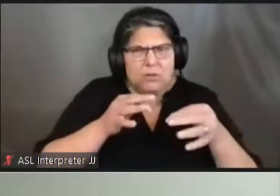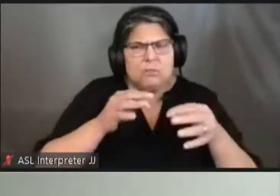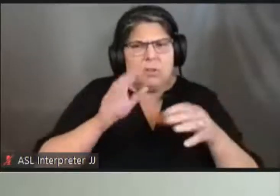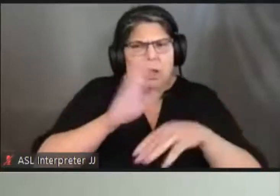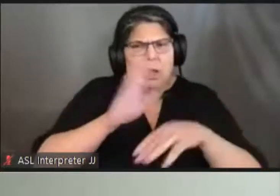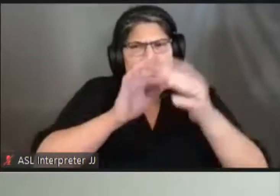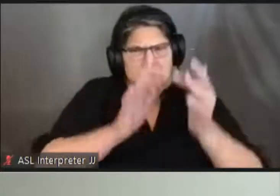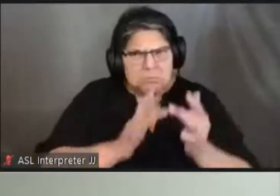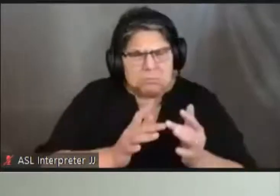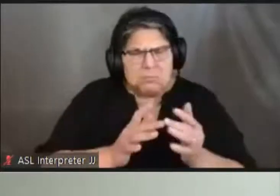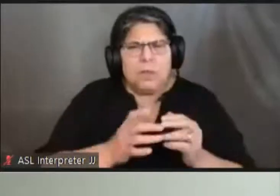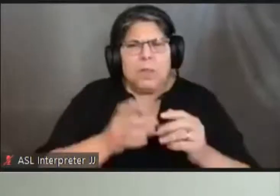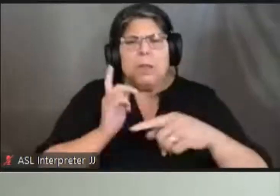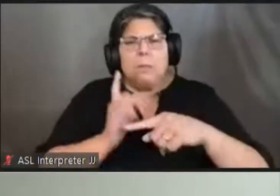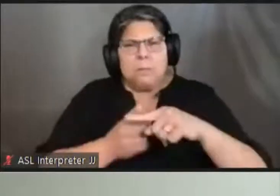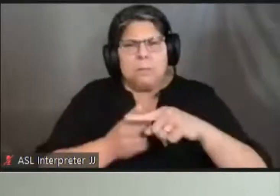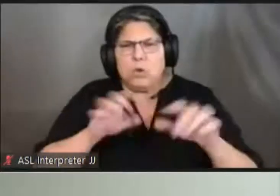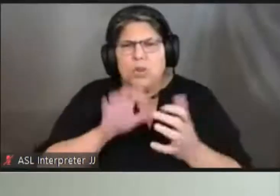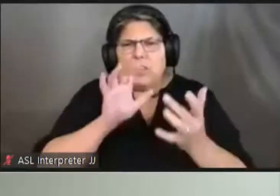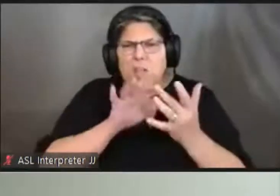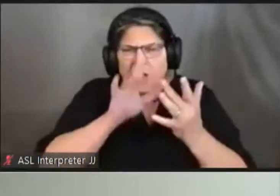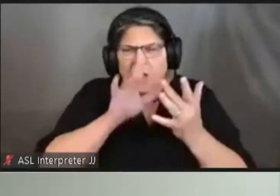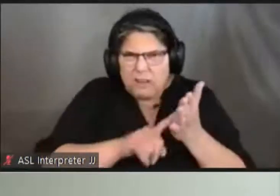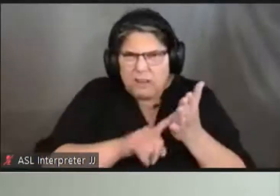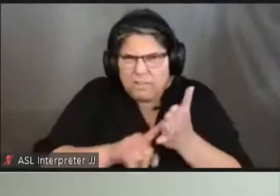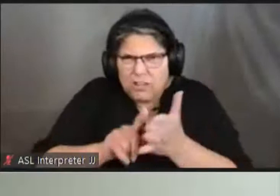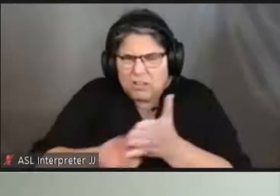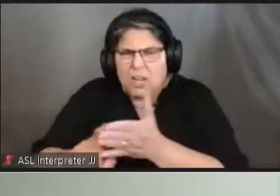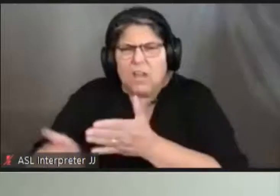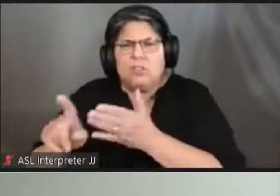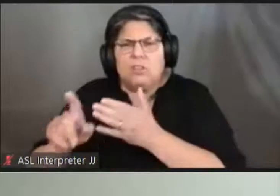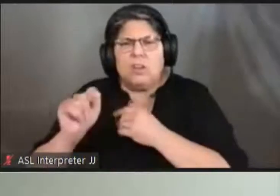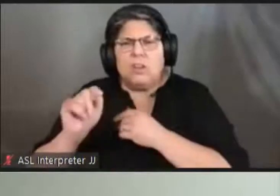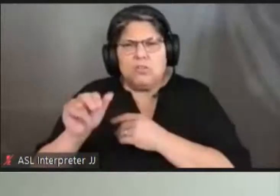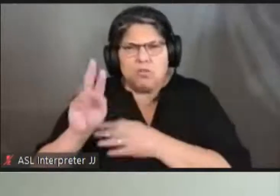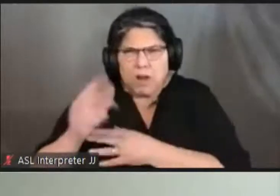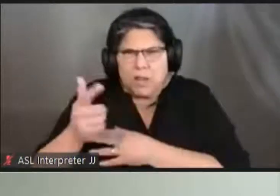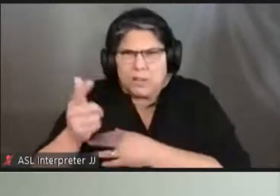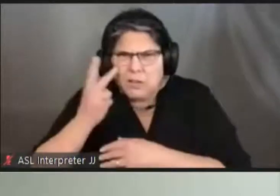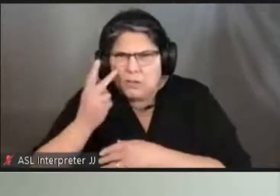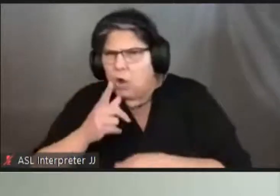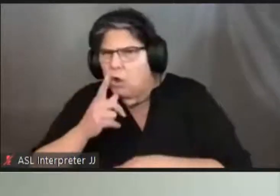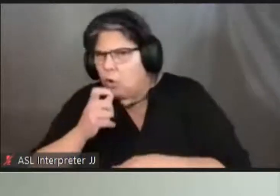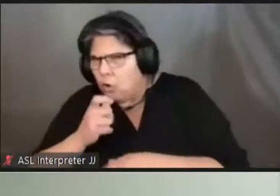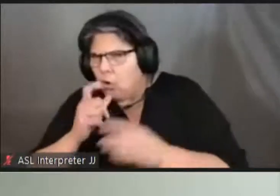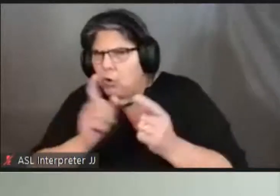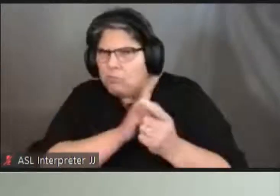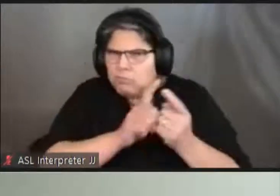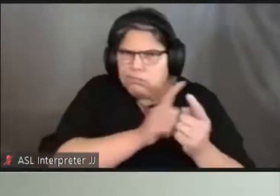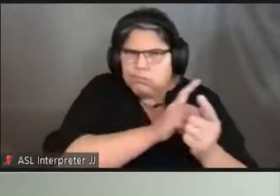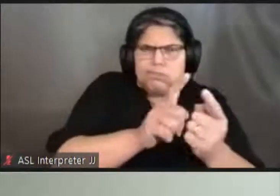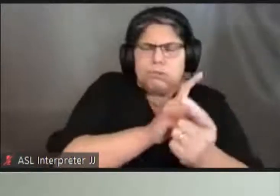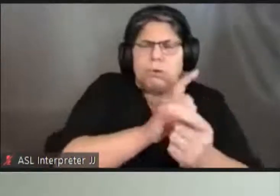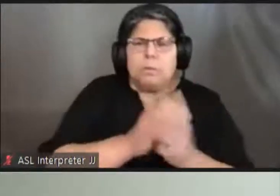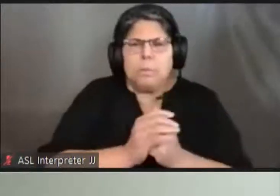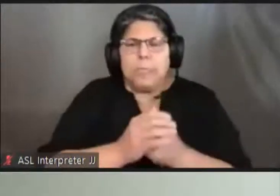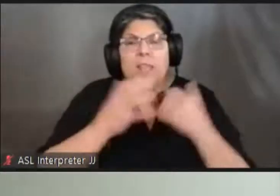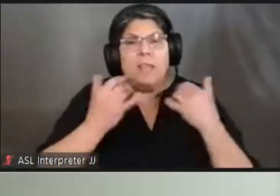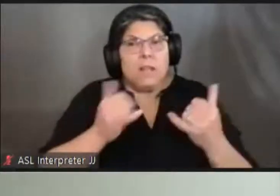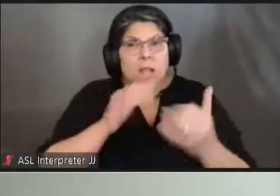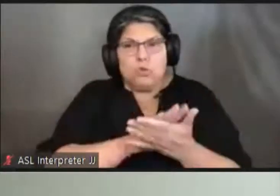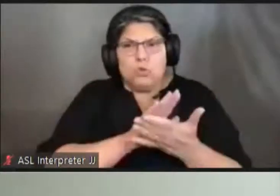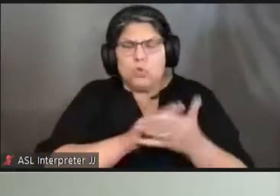our contact investigation and contact tracing here in the county. The schools are now testing staff